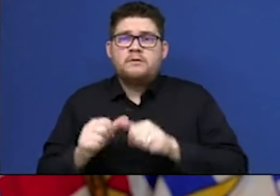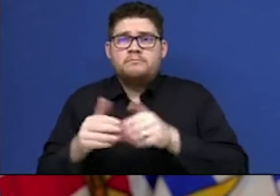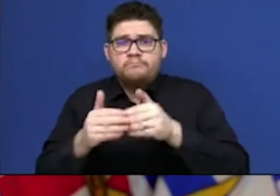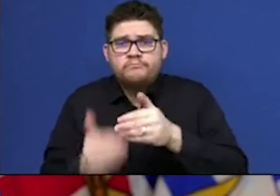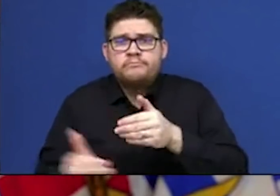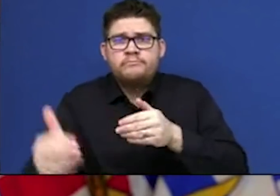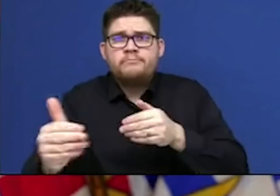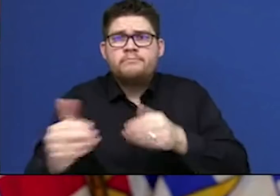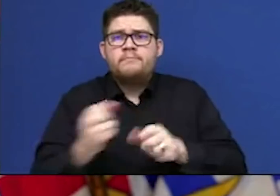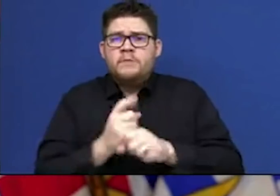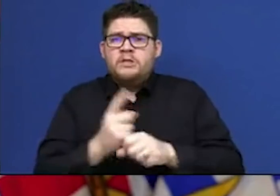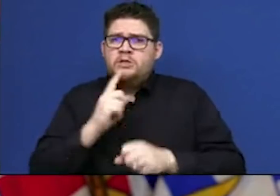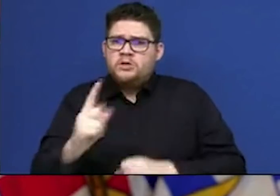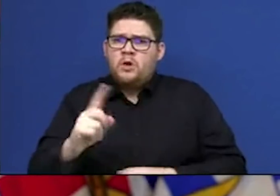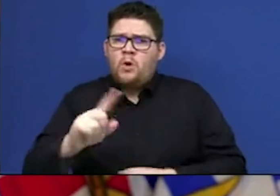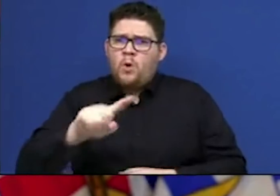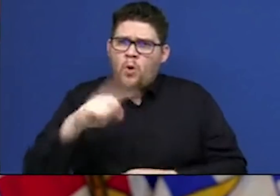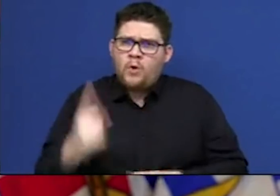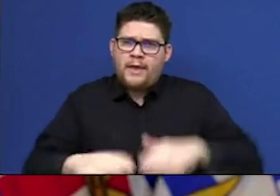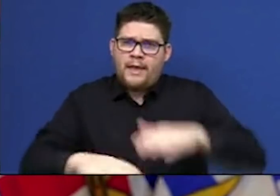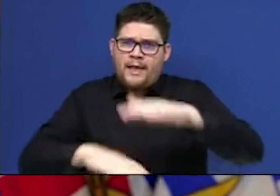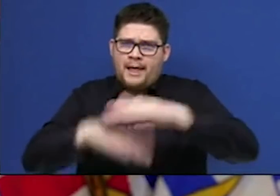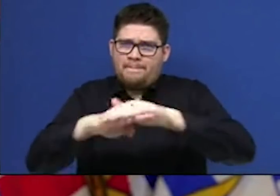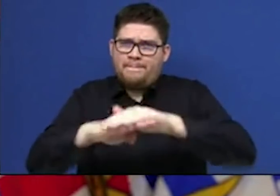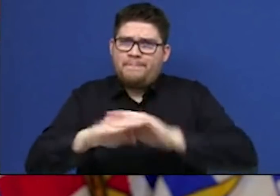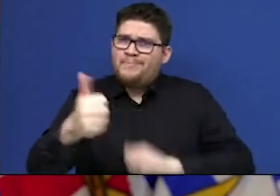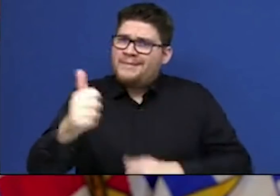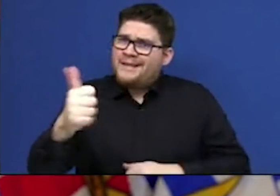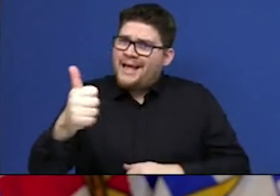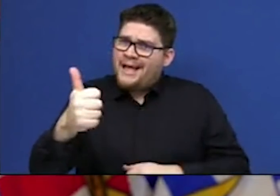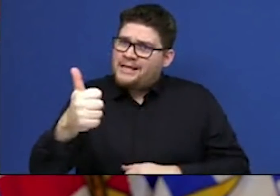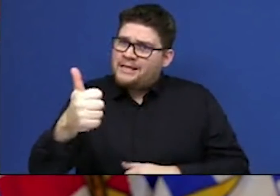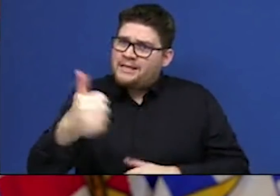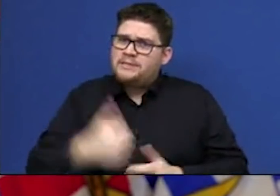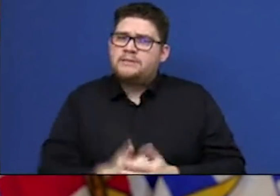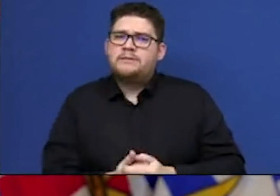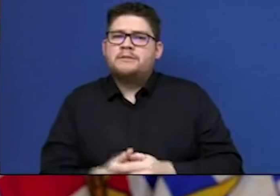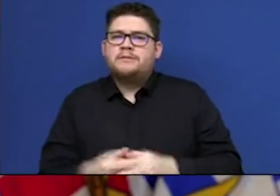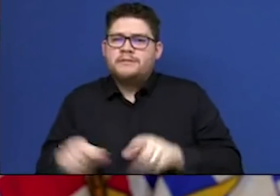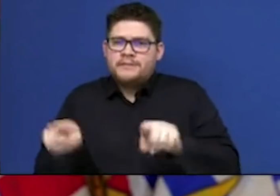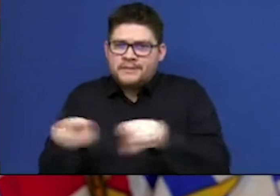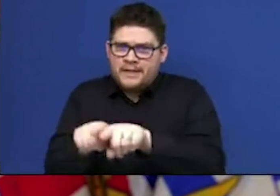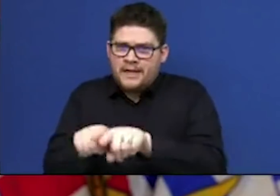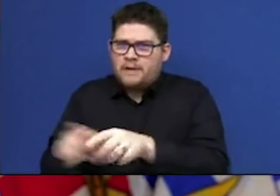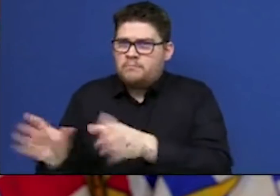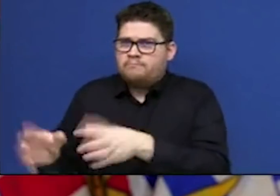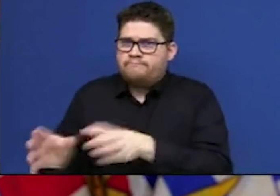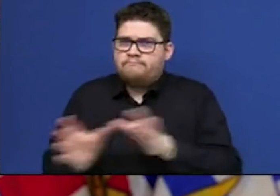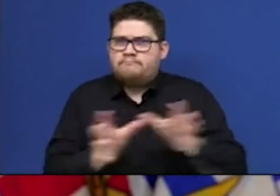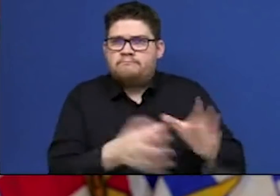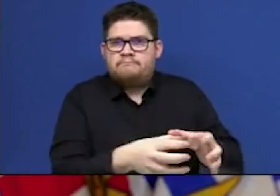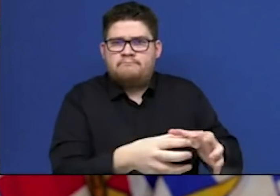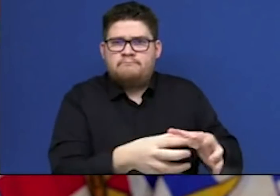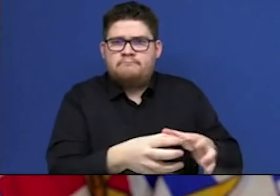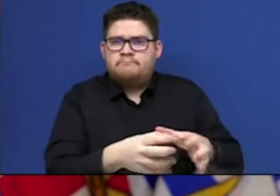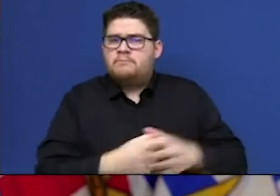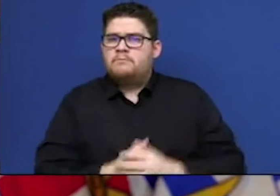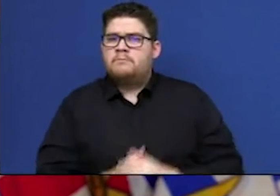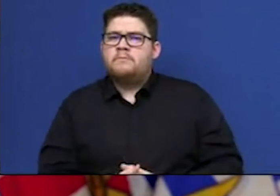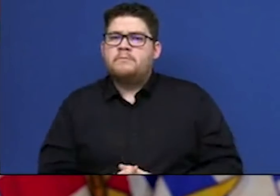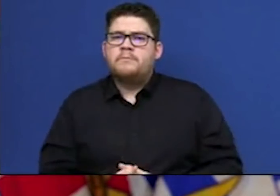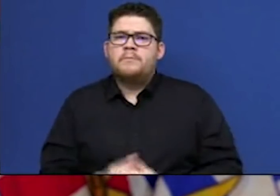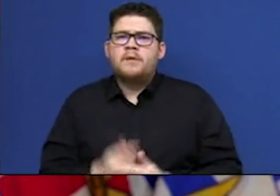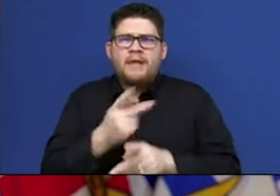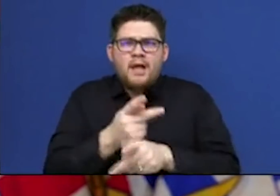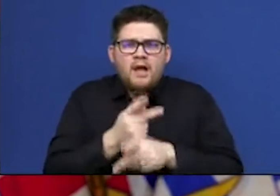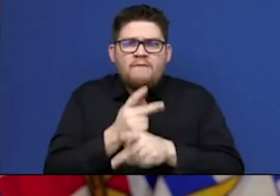few weeks. Take an extra effort to be aware, to choose your 10 friends or family members and stick with